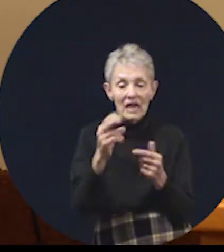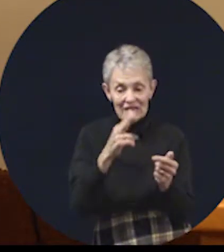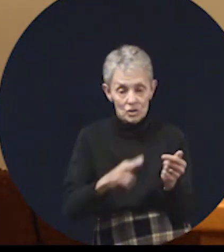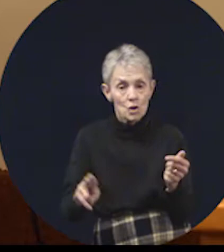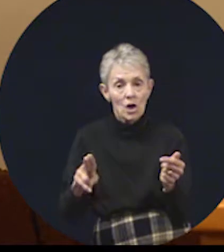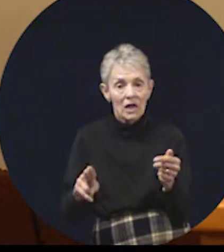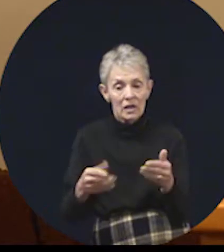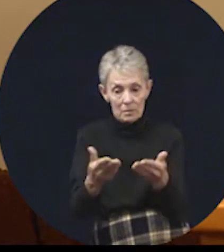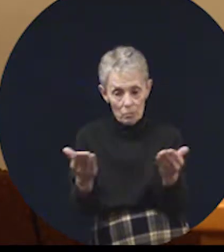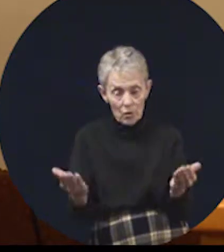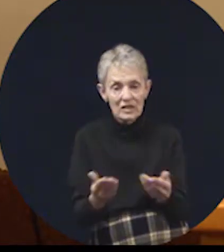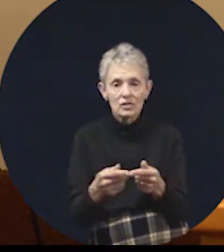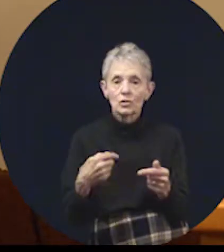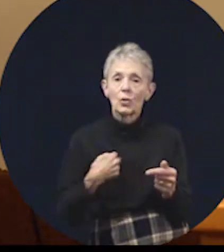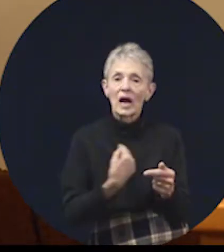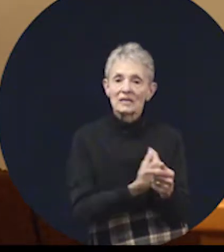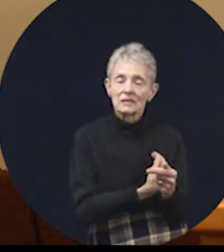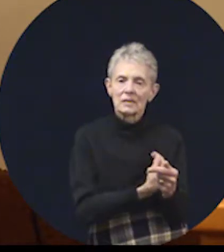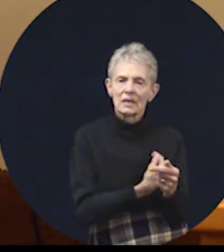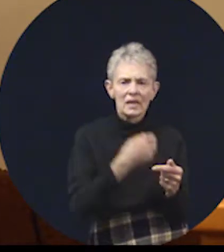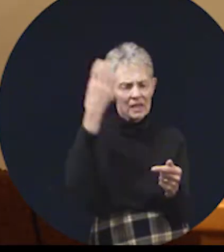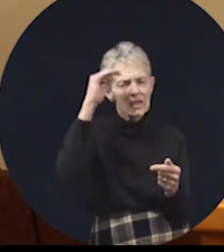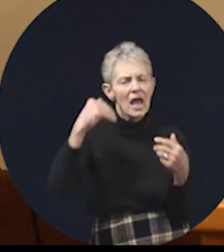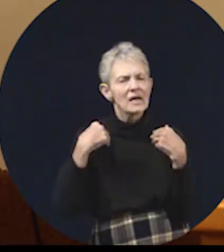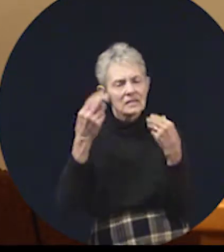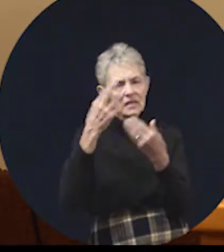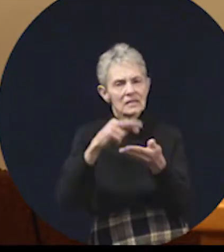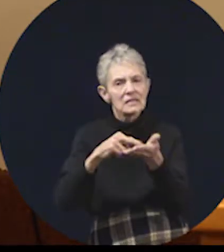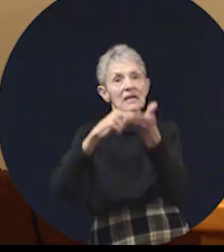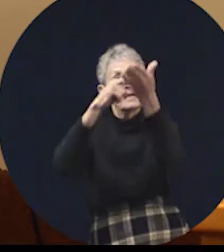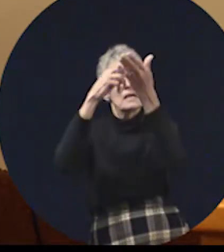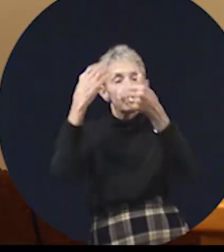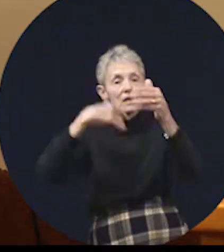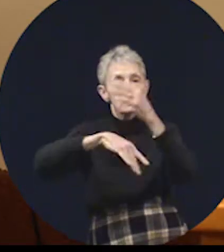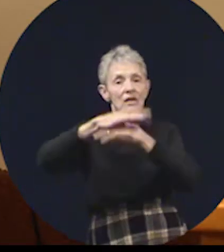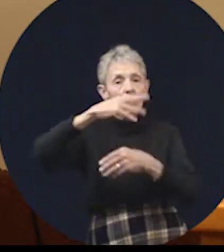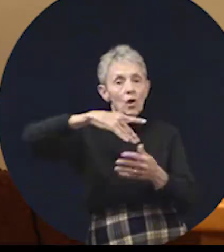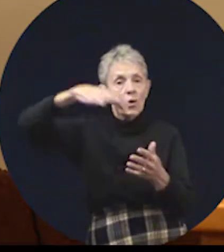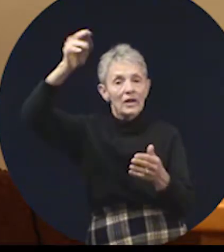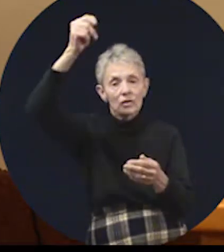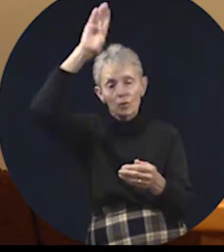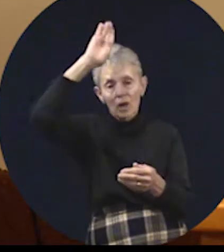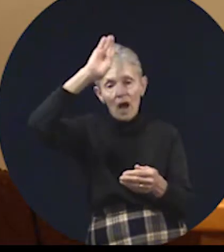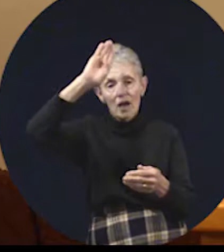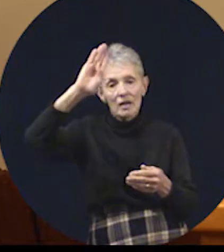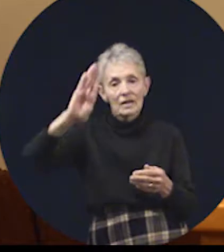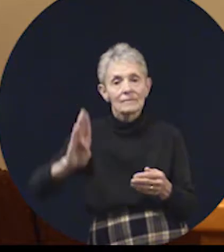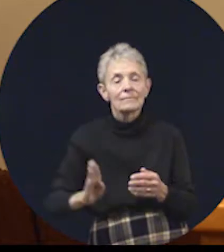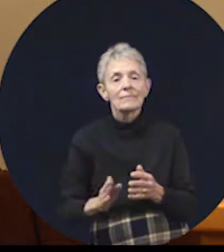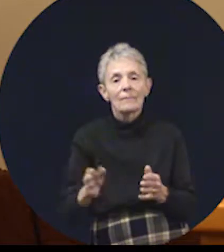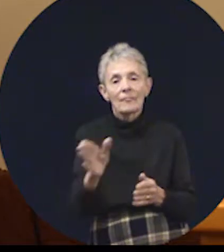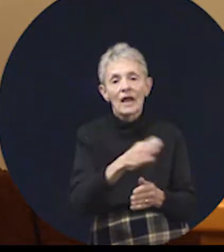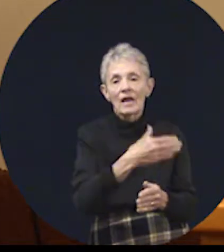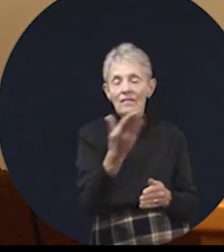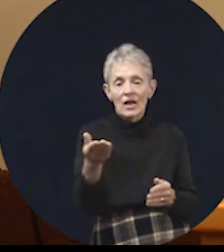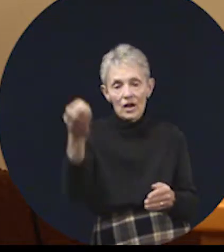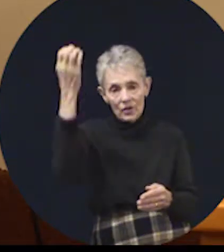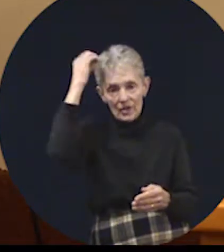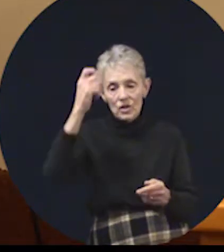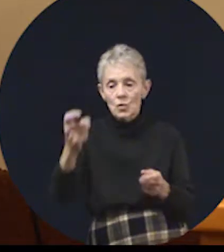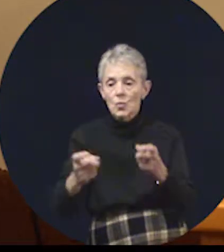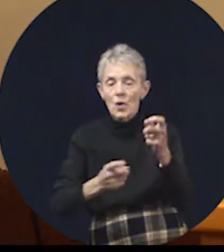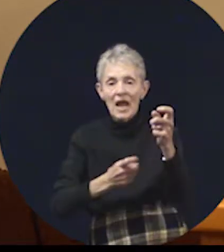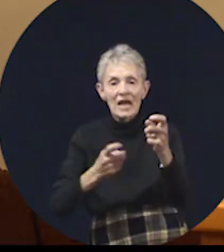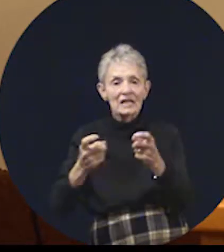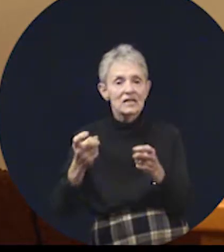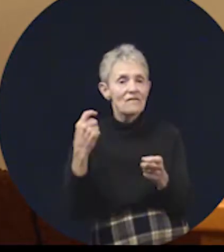us. He has ascended in glory to God, and there he reigns forever and